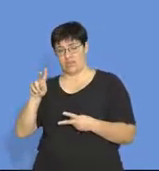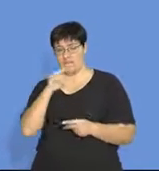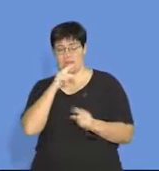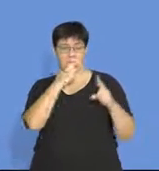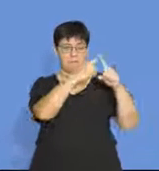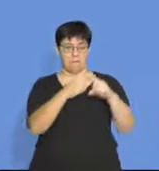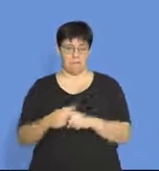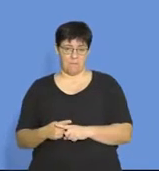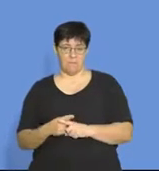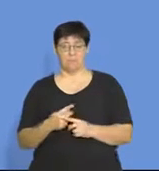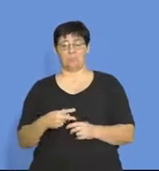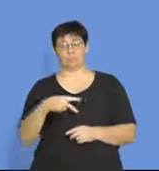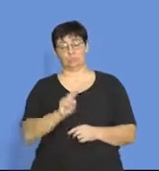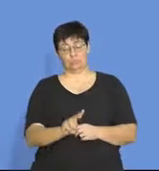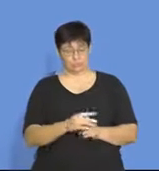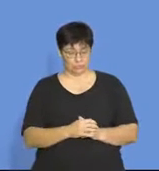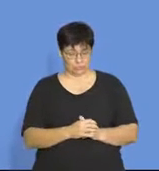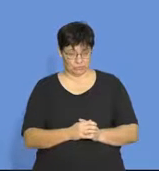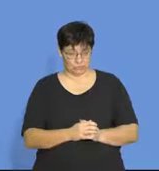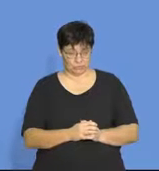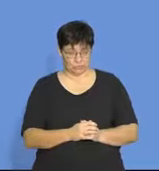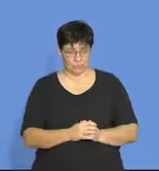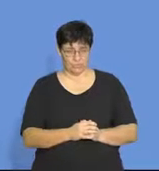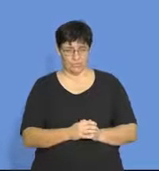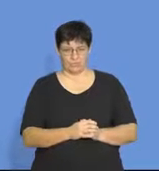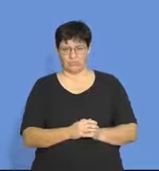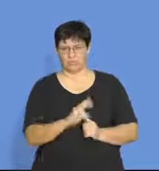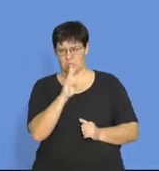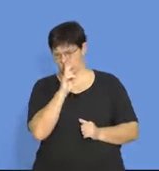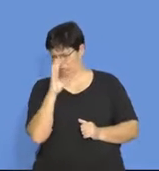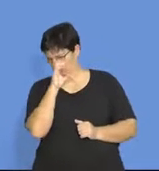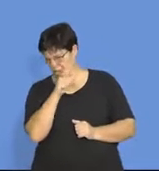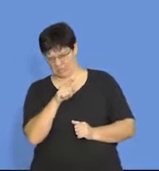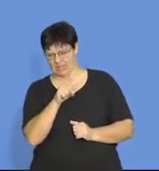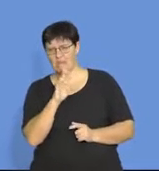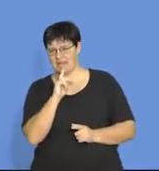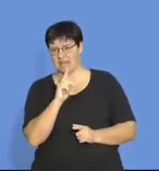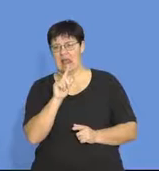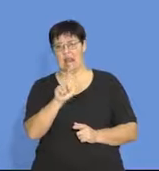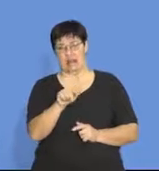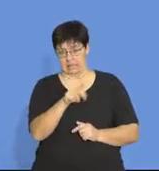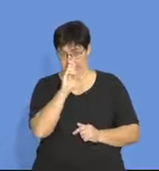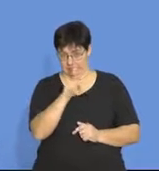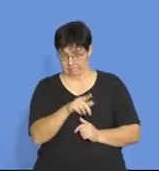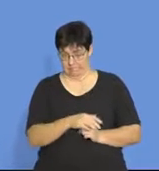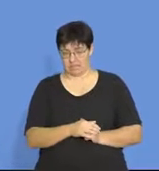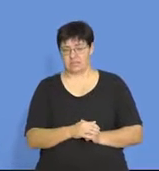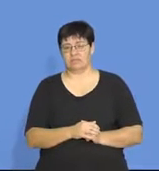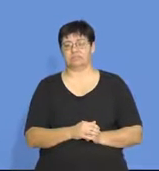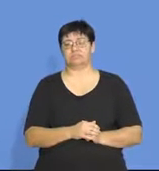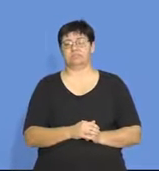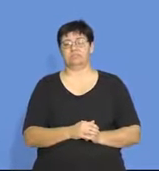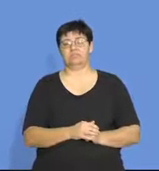quadratic, right? So those are just L's, guys. I know they look very weird, but it's L. And then